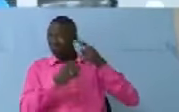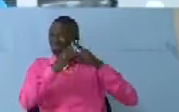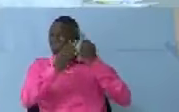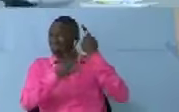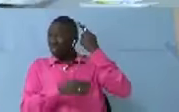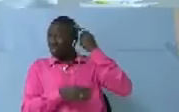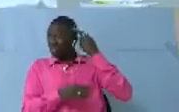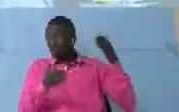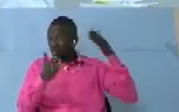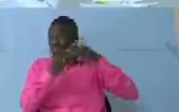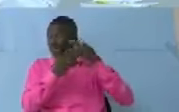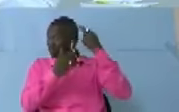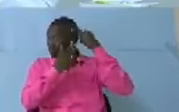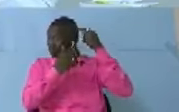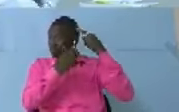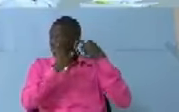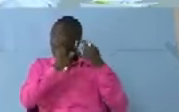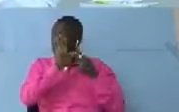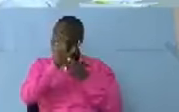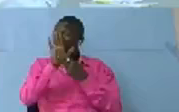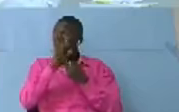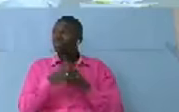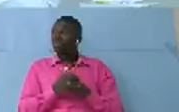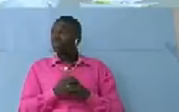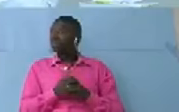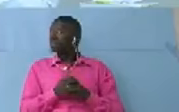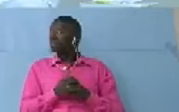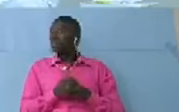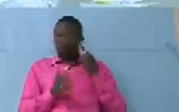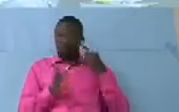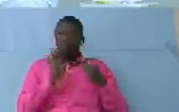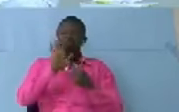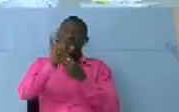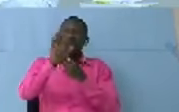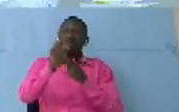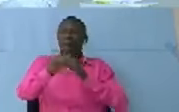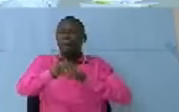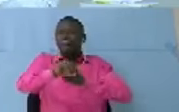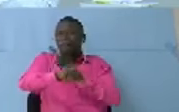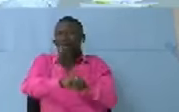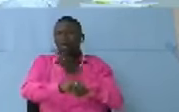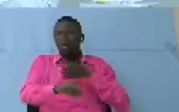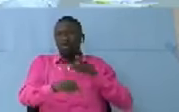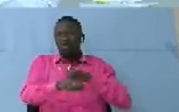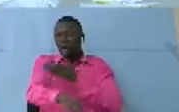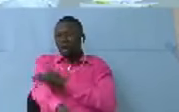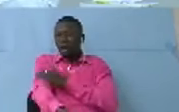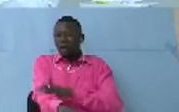still on my head. You pointed to a mark on your arm. Could you show that?